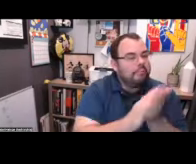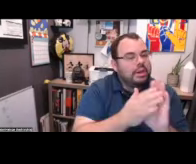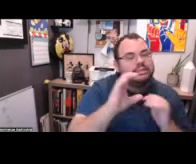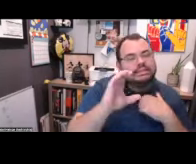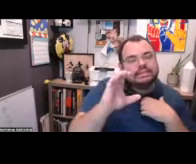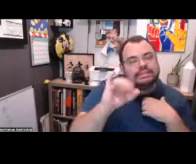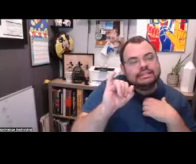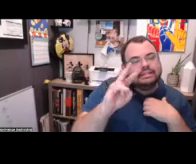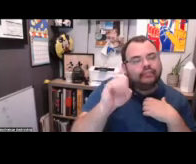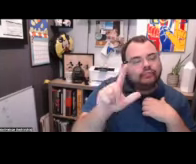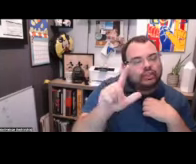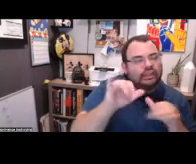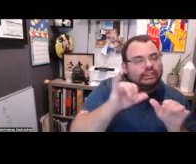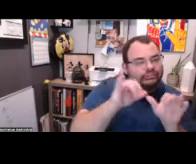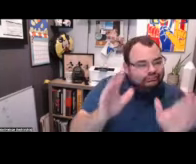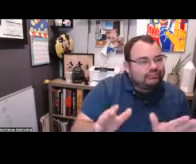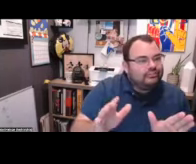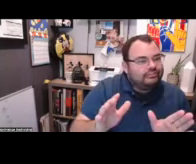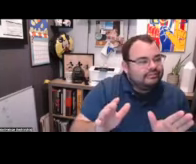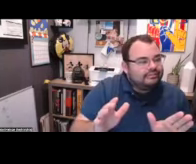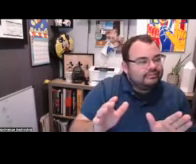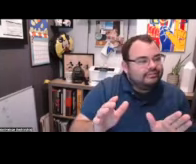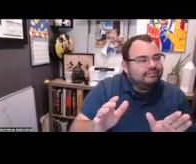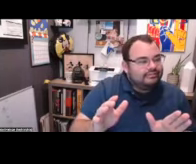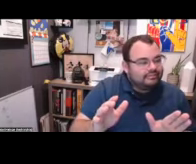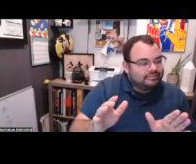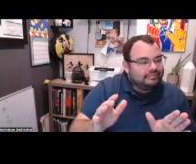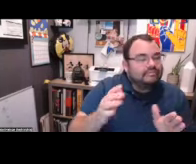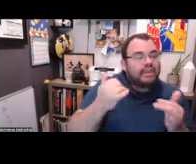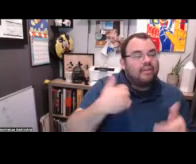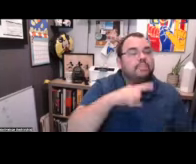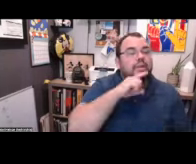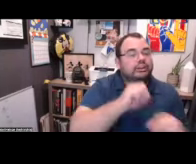majors. I wanted to become a civil engineer.